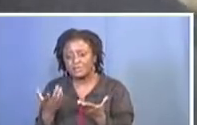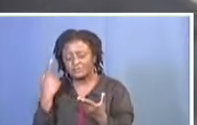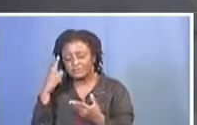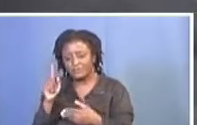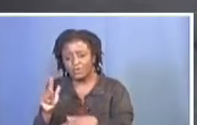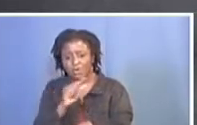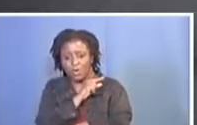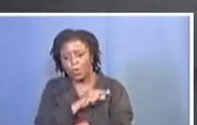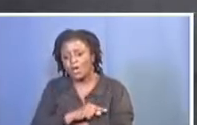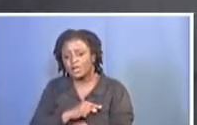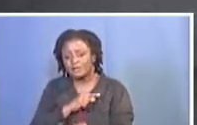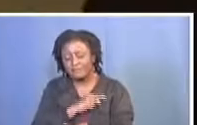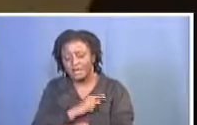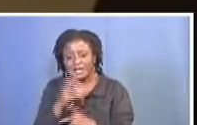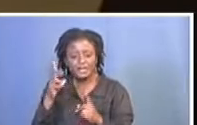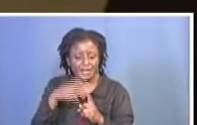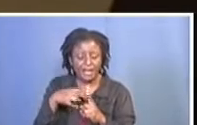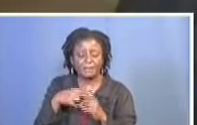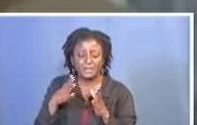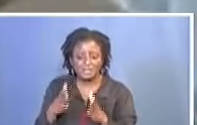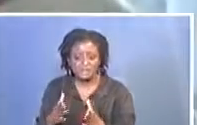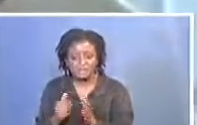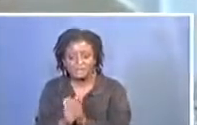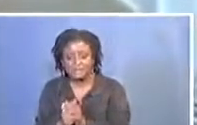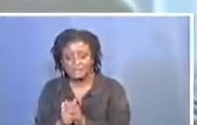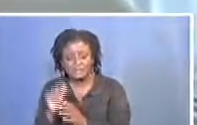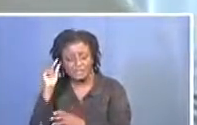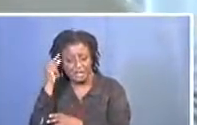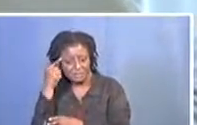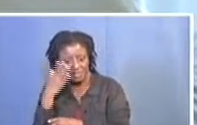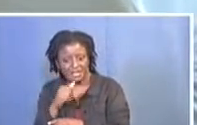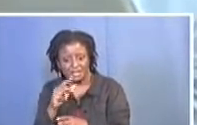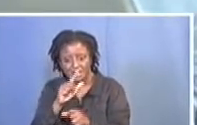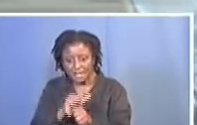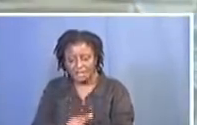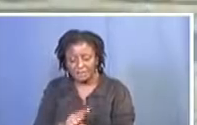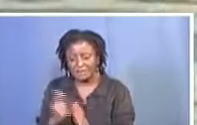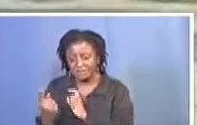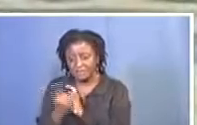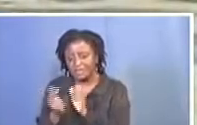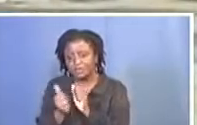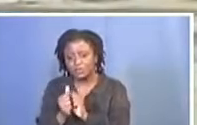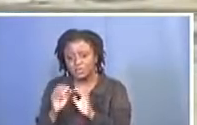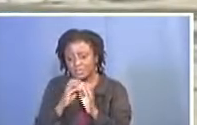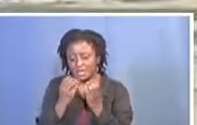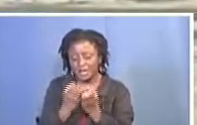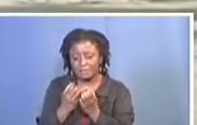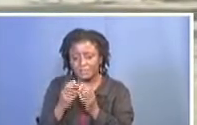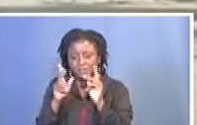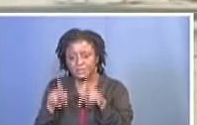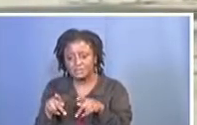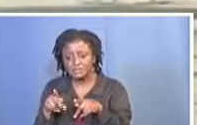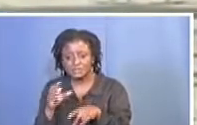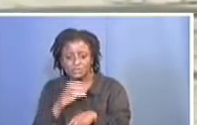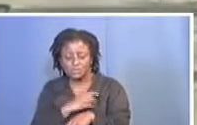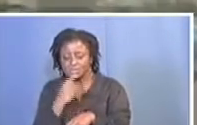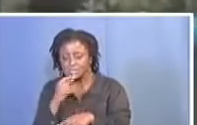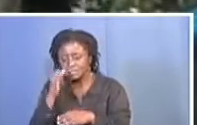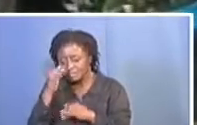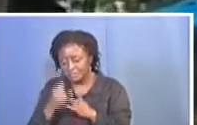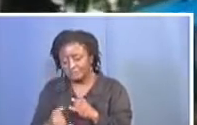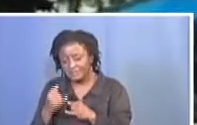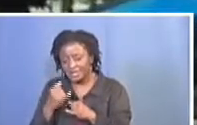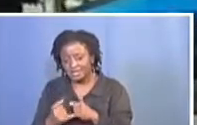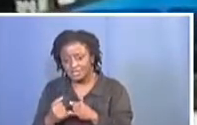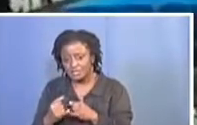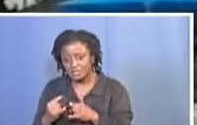qualified applicants. While government and labor officials have been meeting with company officials, Cooper acknowledges that the final outcome is ultimately